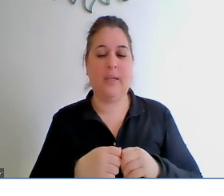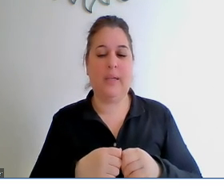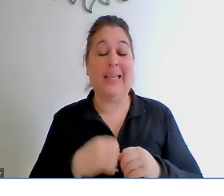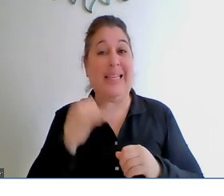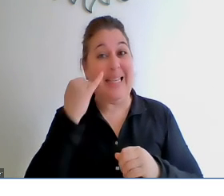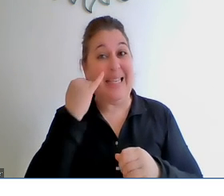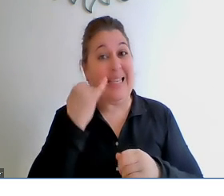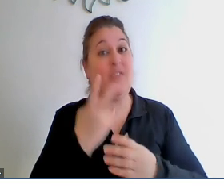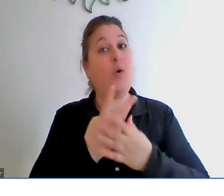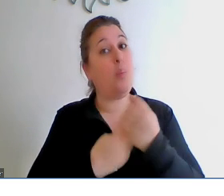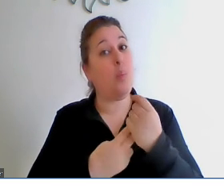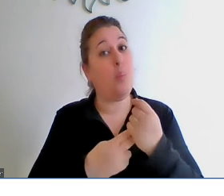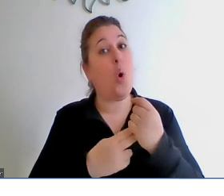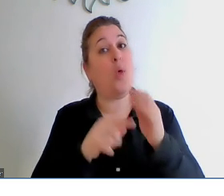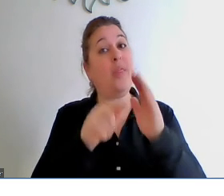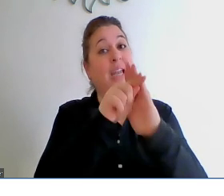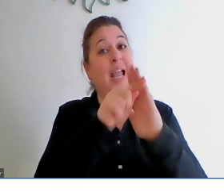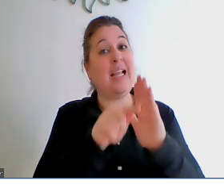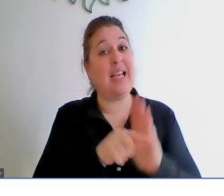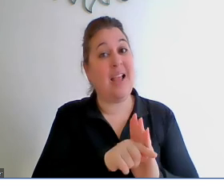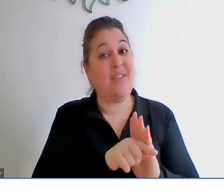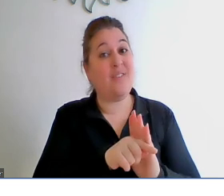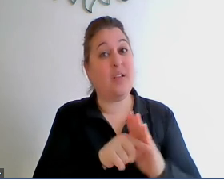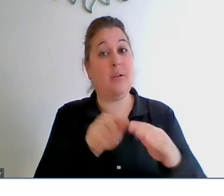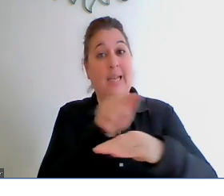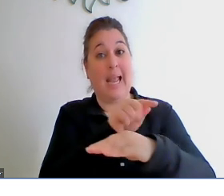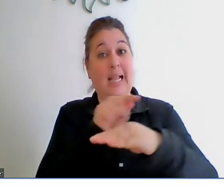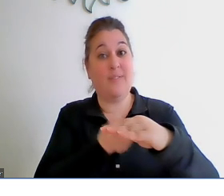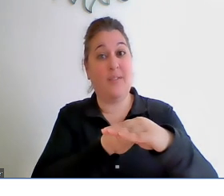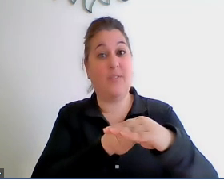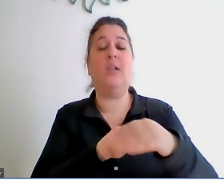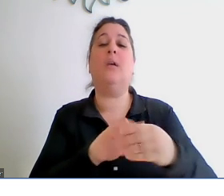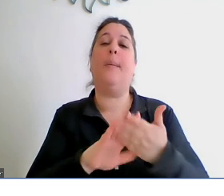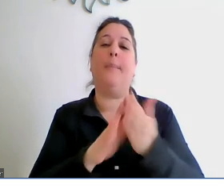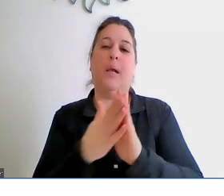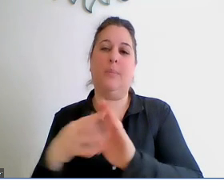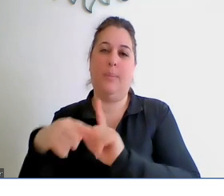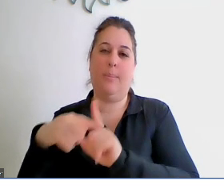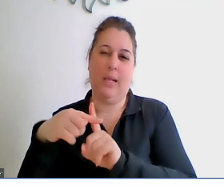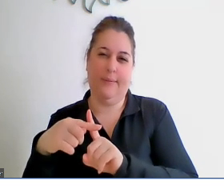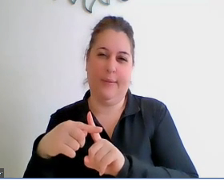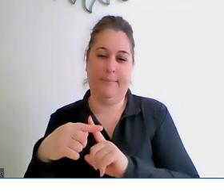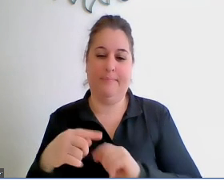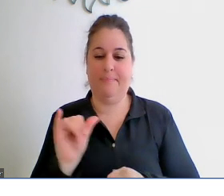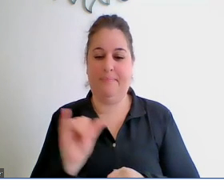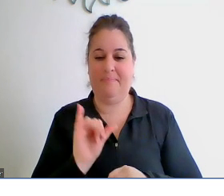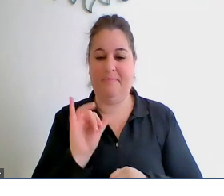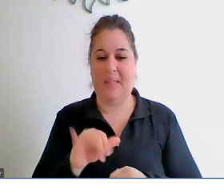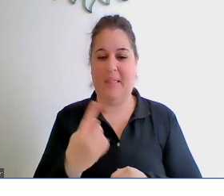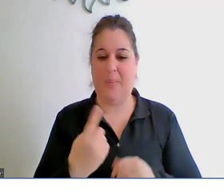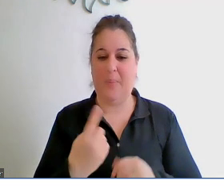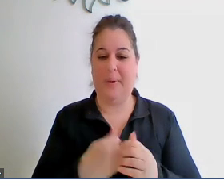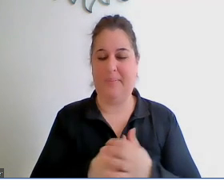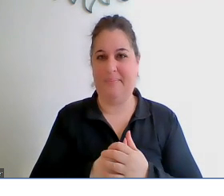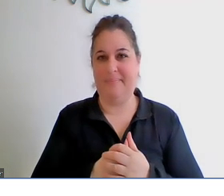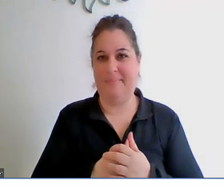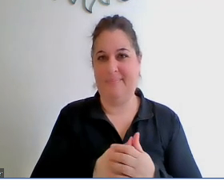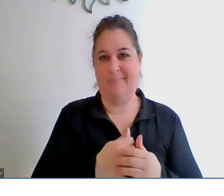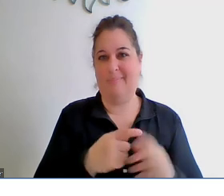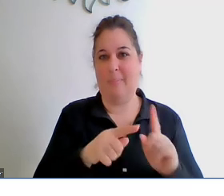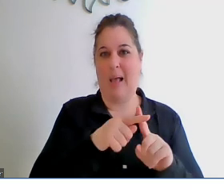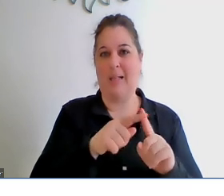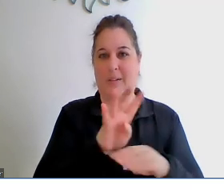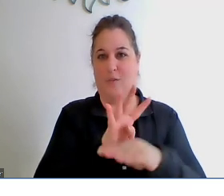It still makes it negative. Okay. If I have a negative divided by a negative like this one, it just means positive. So